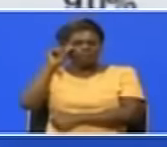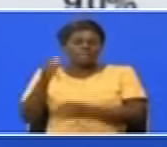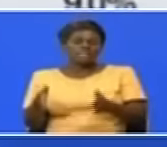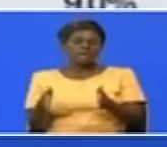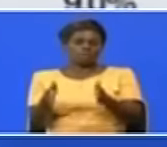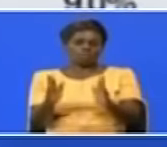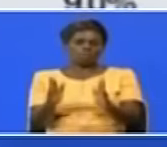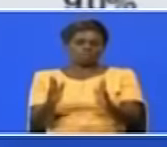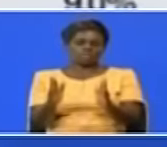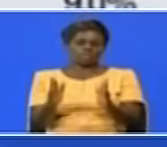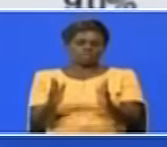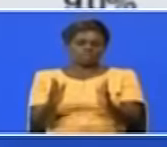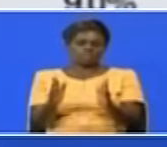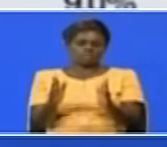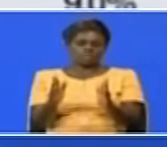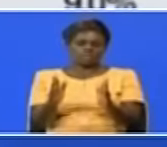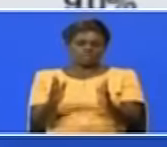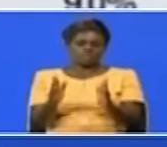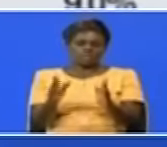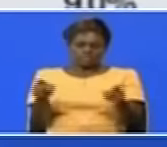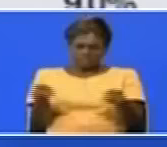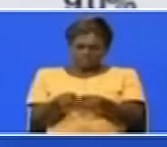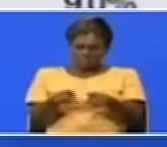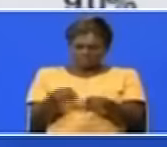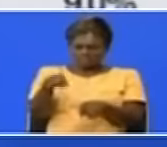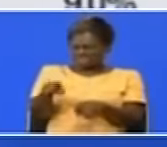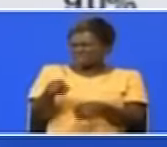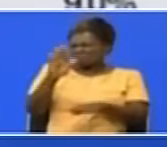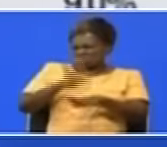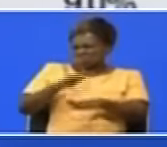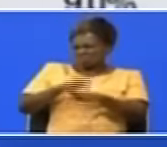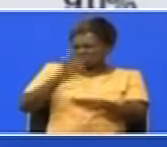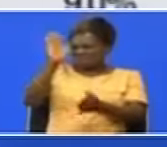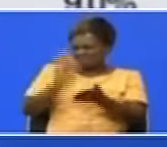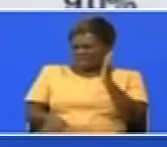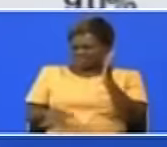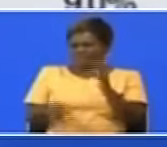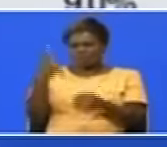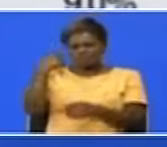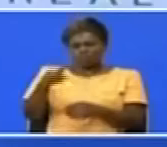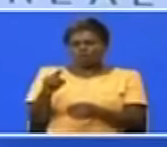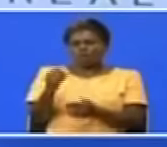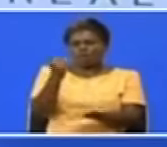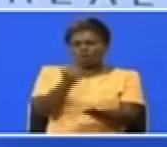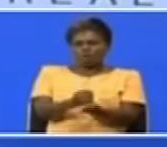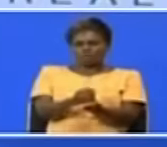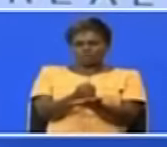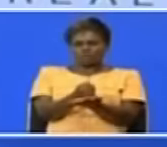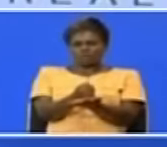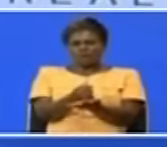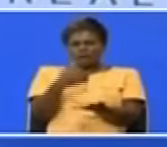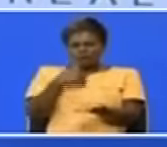falls in the Grade B classification, is undersaturated and least attractive with rental yields of 8.3%. There's